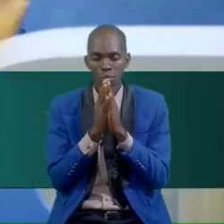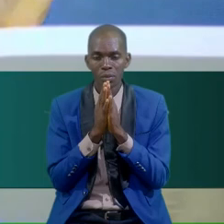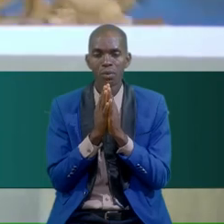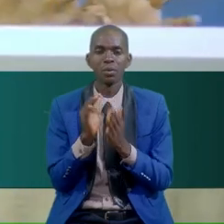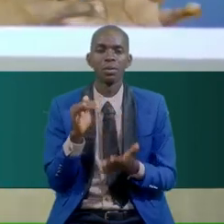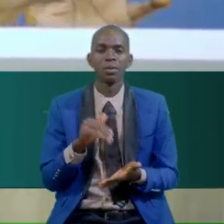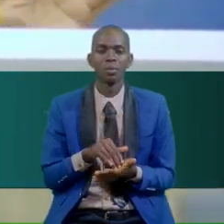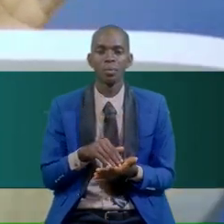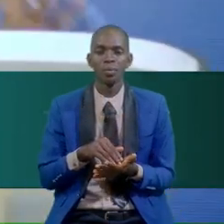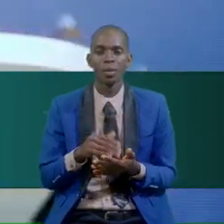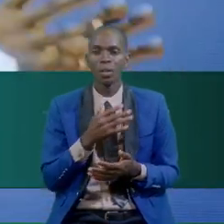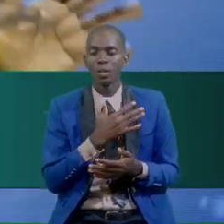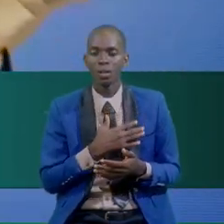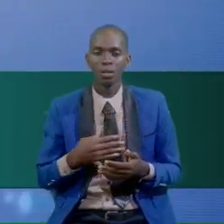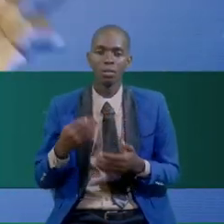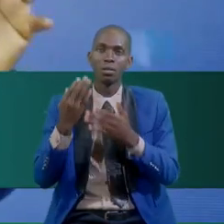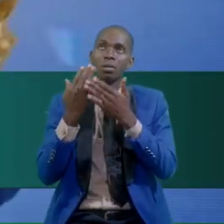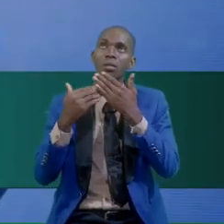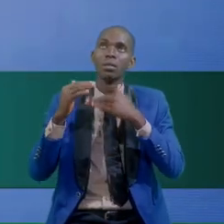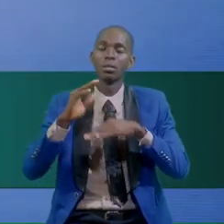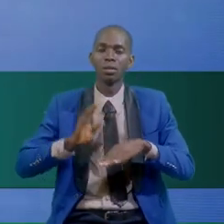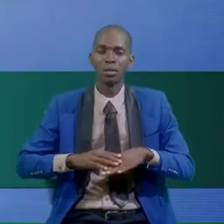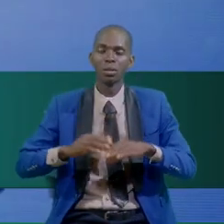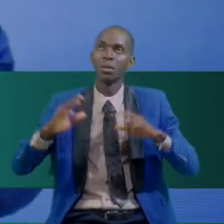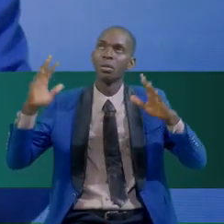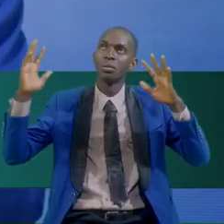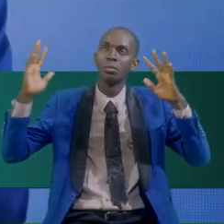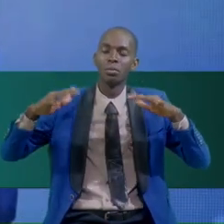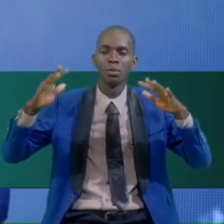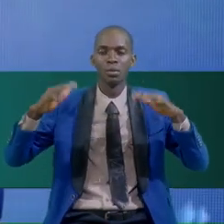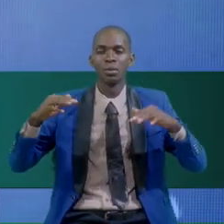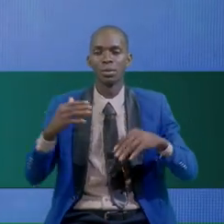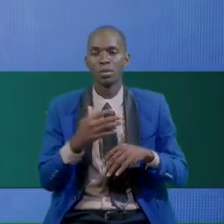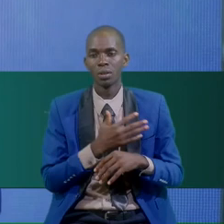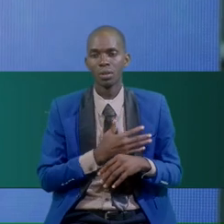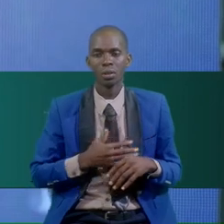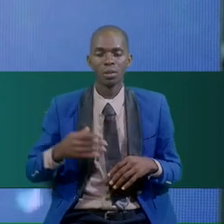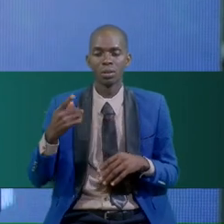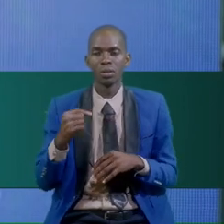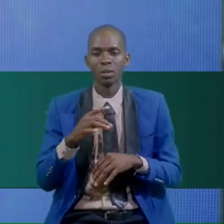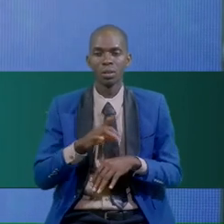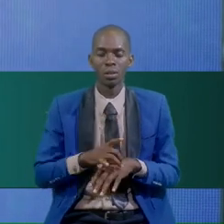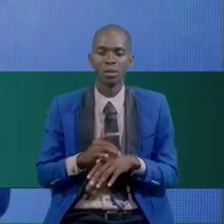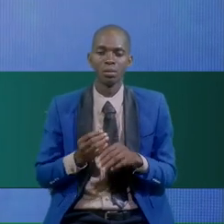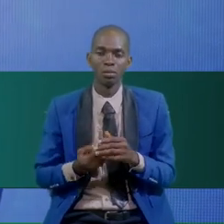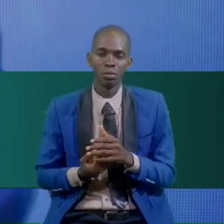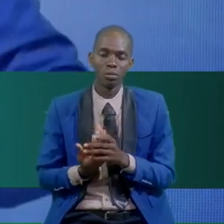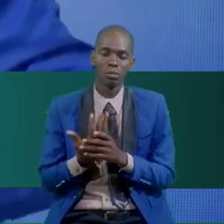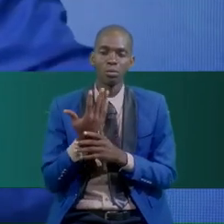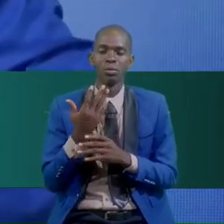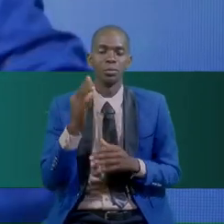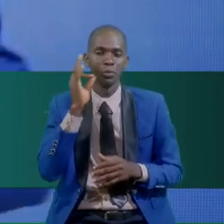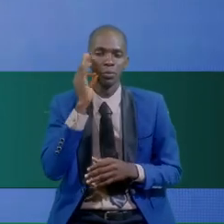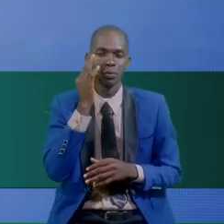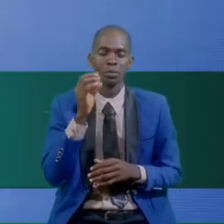and heaven gave rain, and the earth brought forth a fruit.